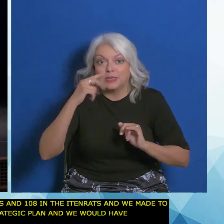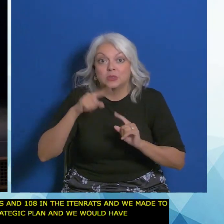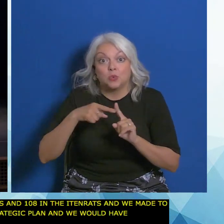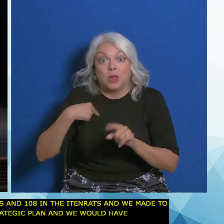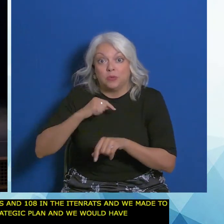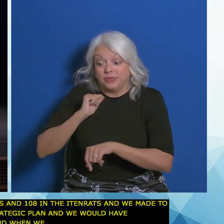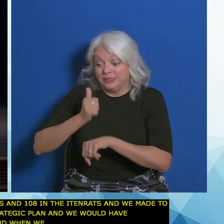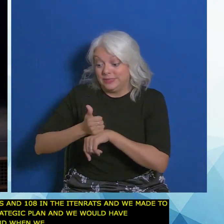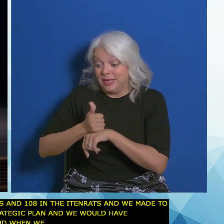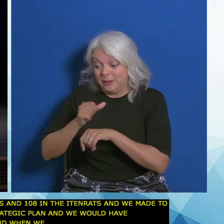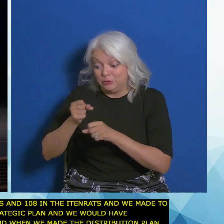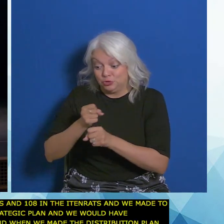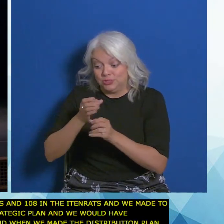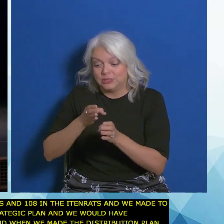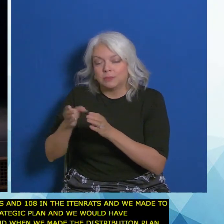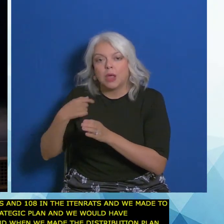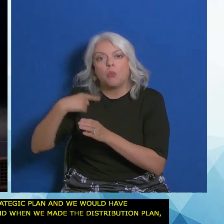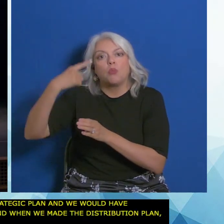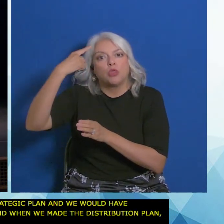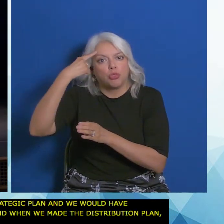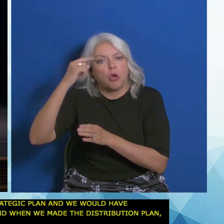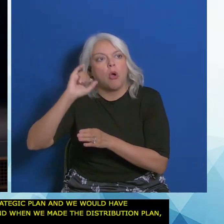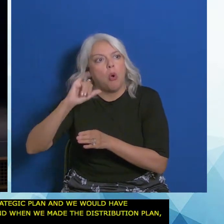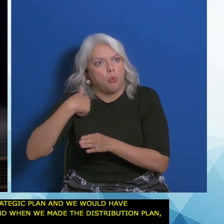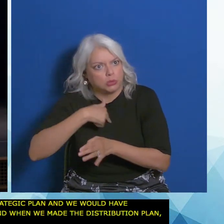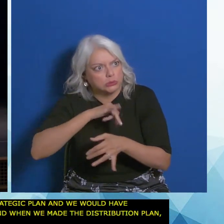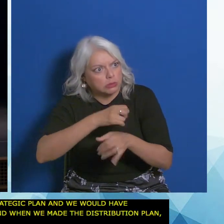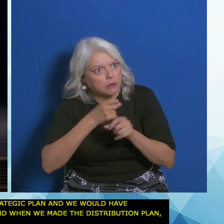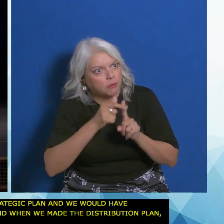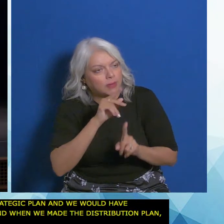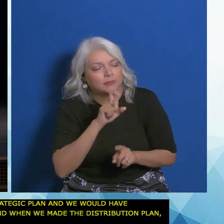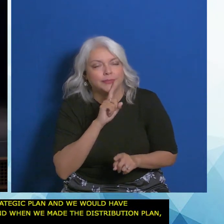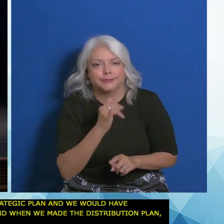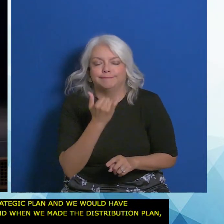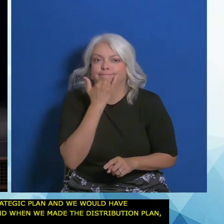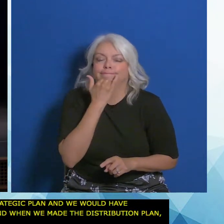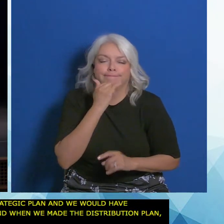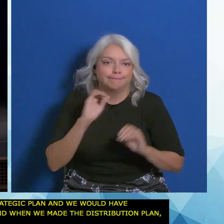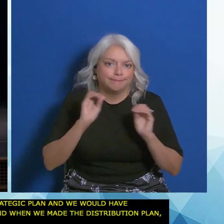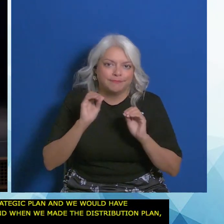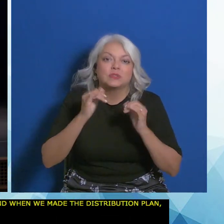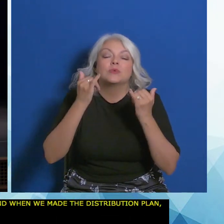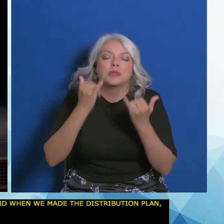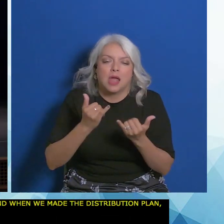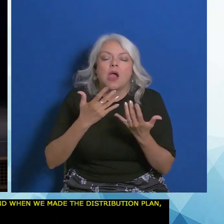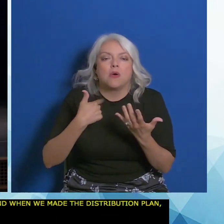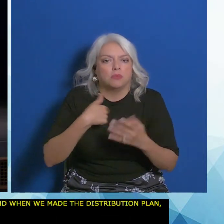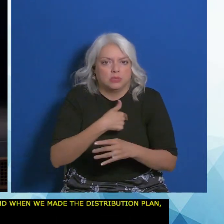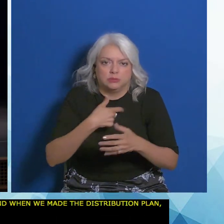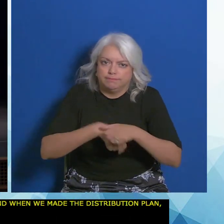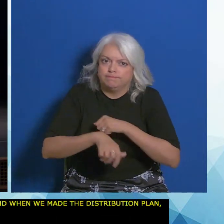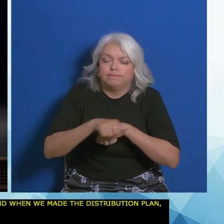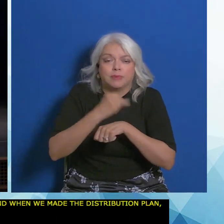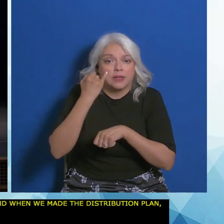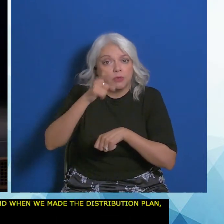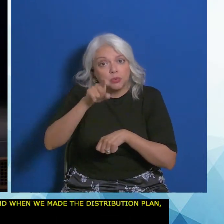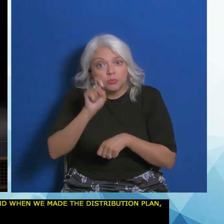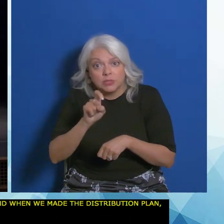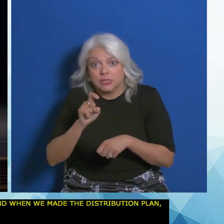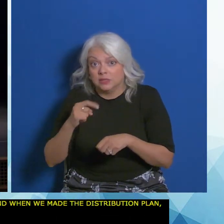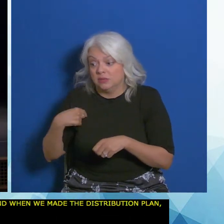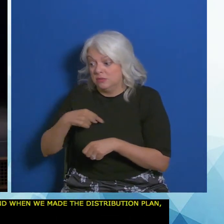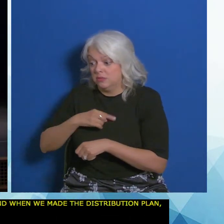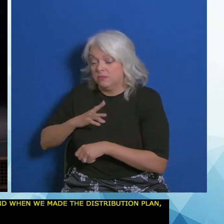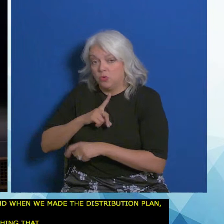data before, so we thought it was still there. But in any event, if we can keep working on that, anything that you guys need that from the